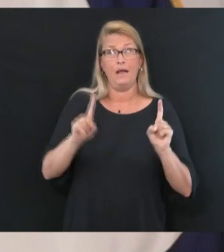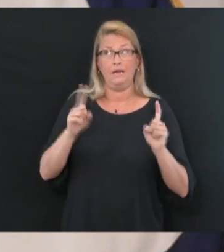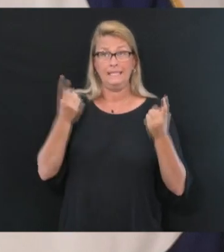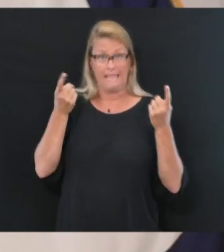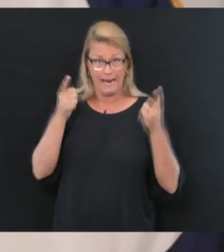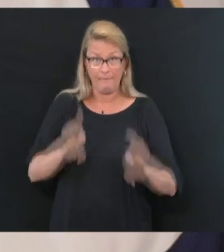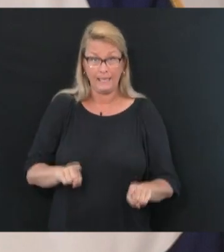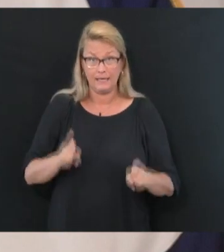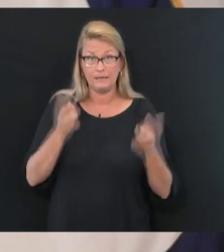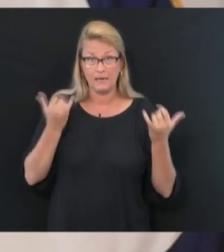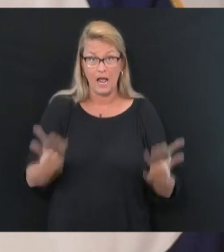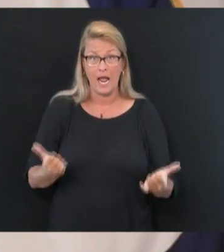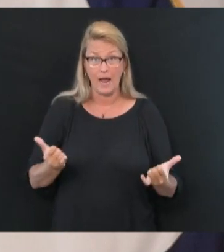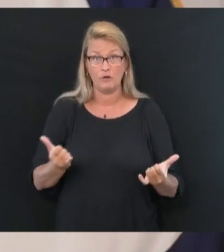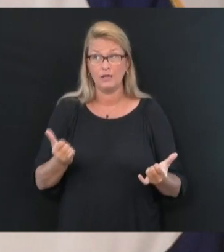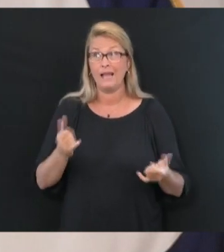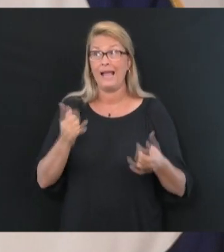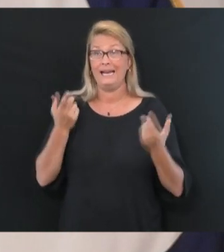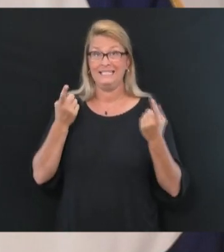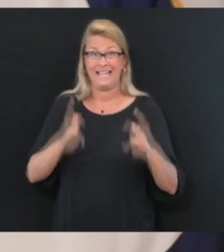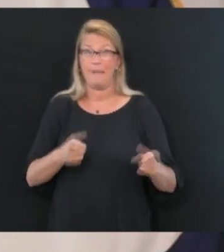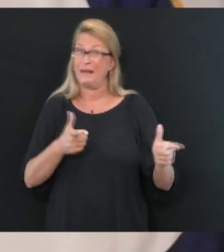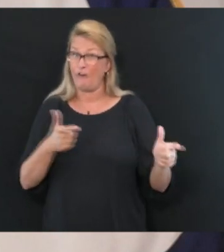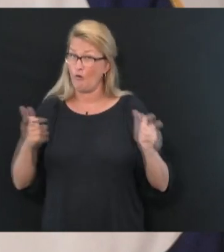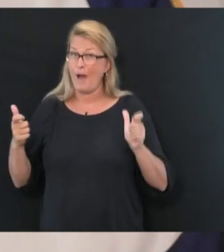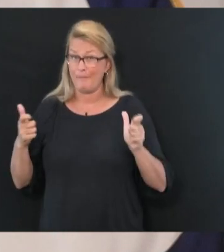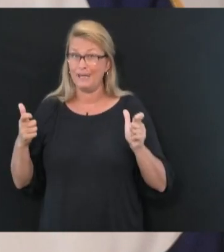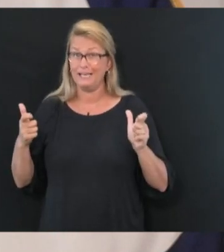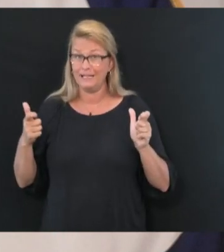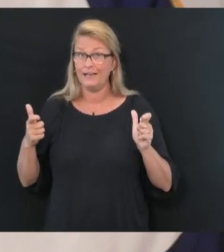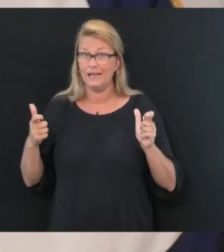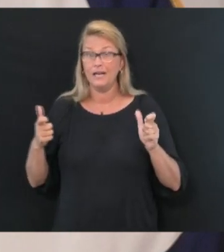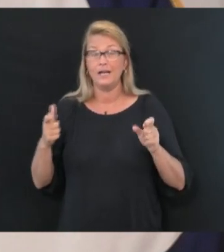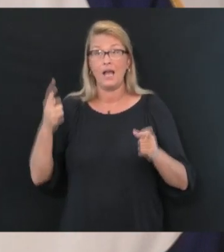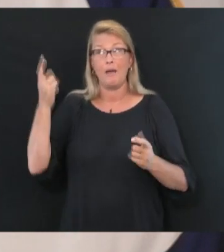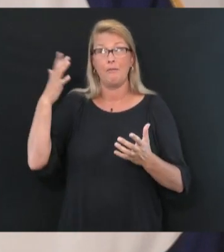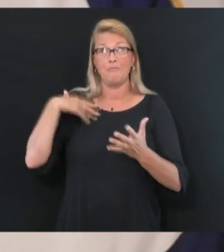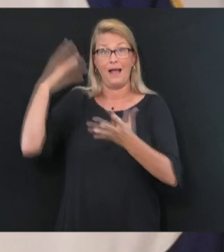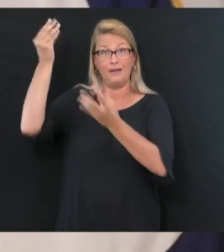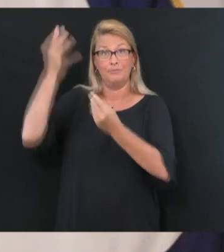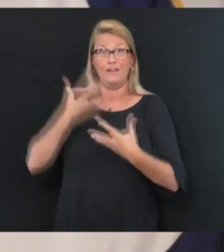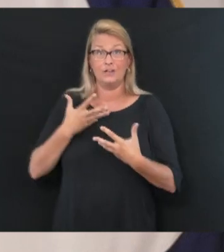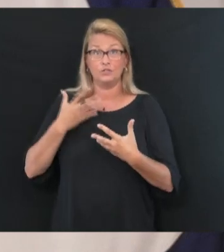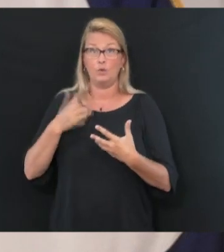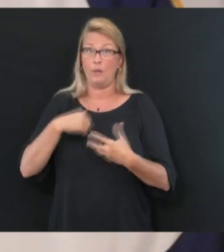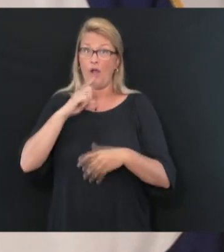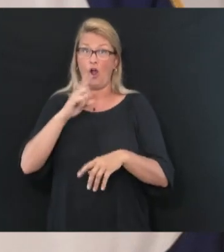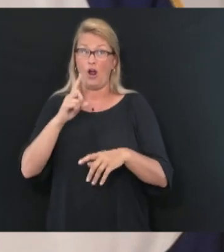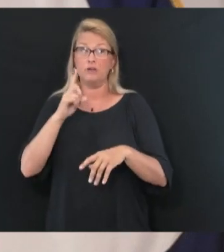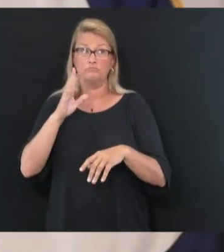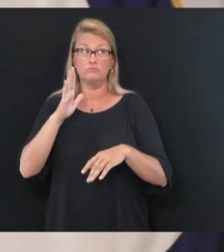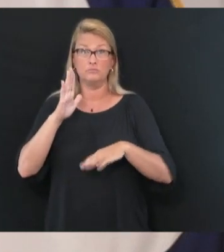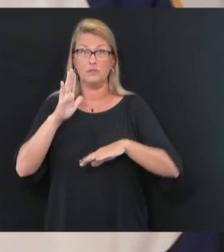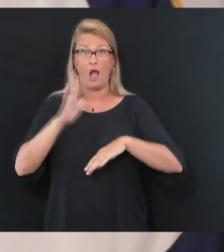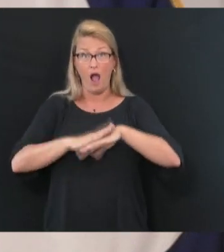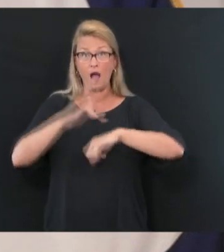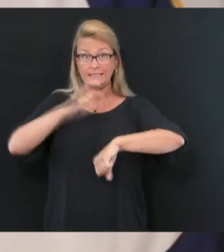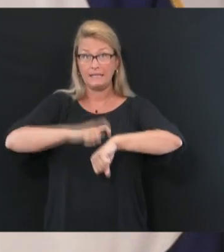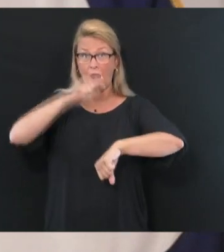on, and it's going on very, very rapidly, and from what I've been told, we're on target to meet that September